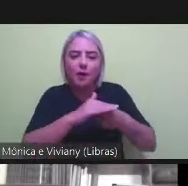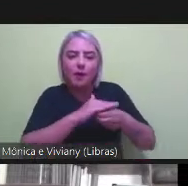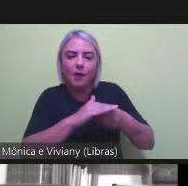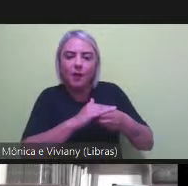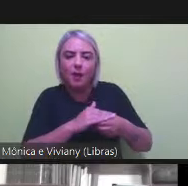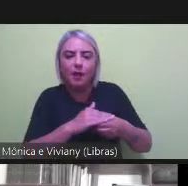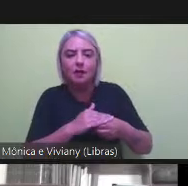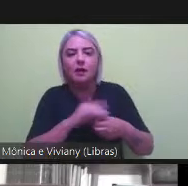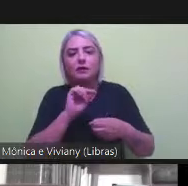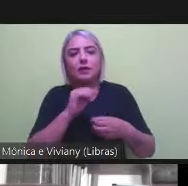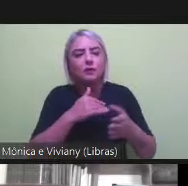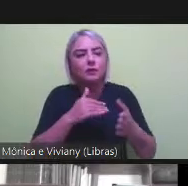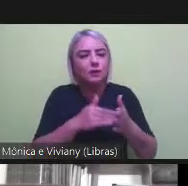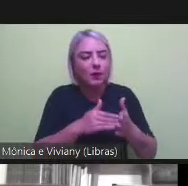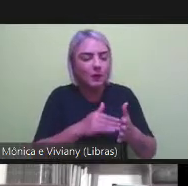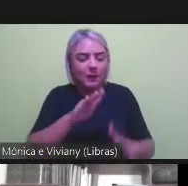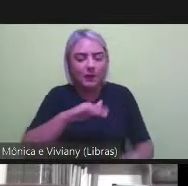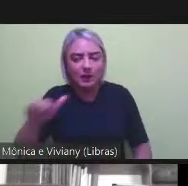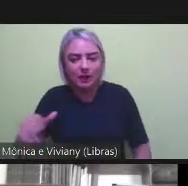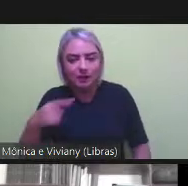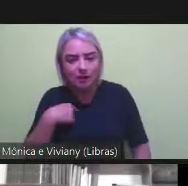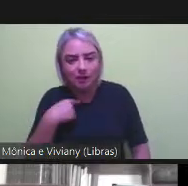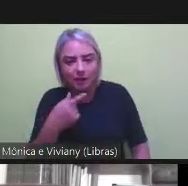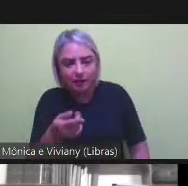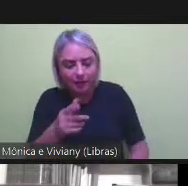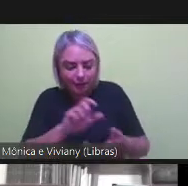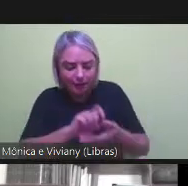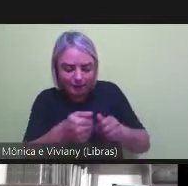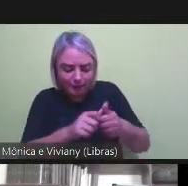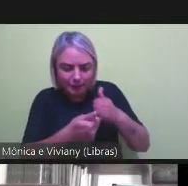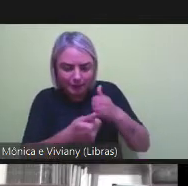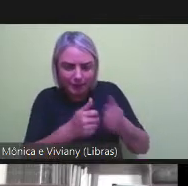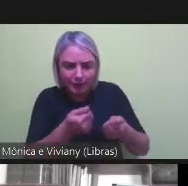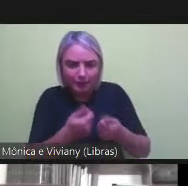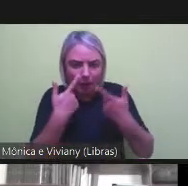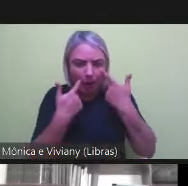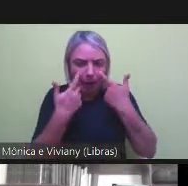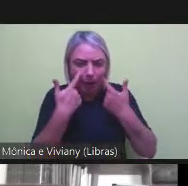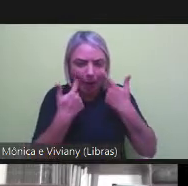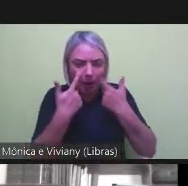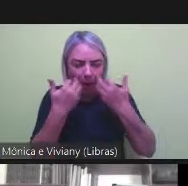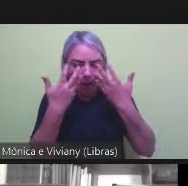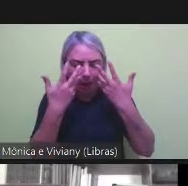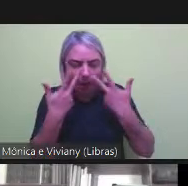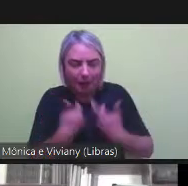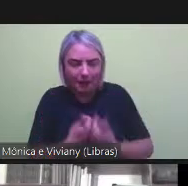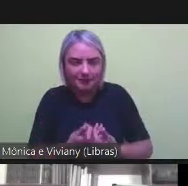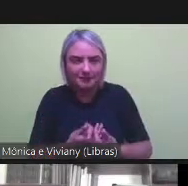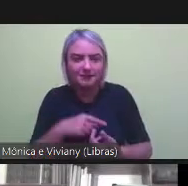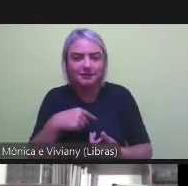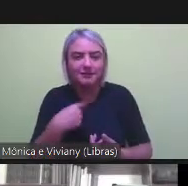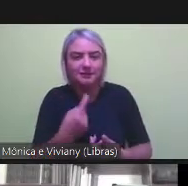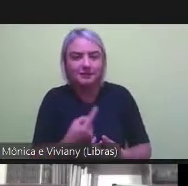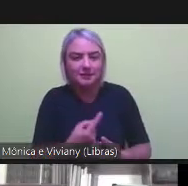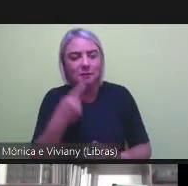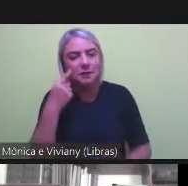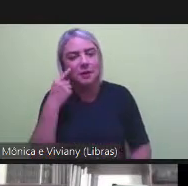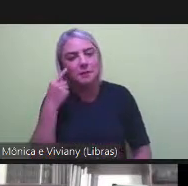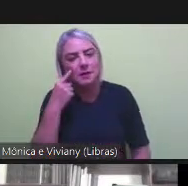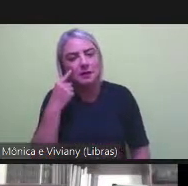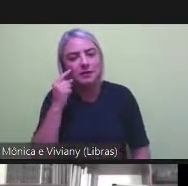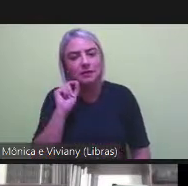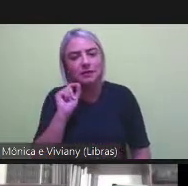to have these workshops, don't use onions because they make the kids cry because they had to peel the onion and cut it.